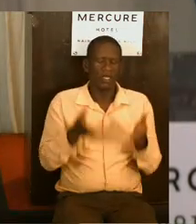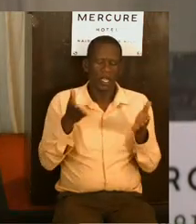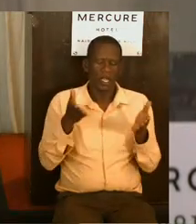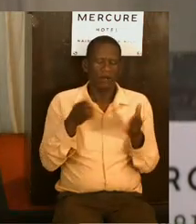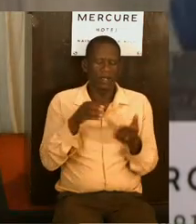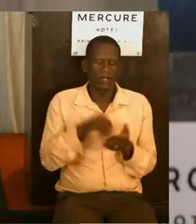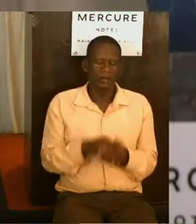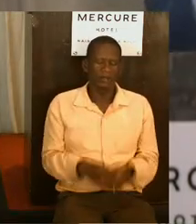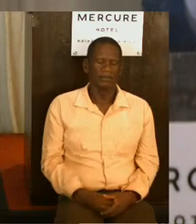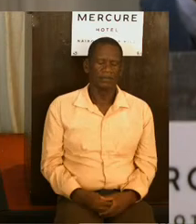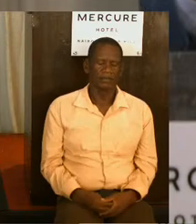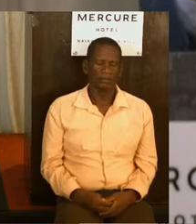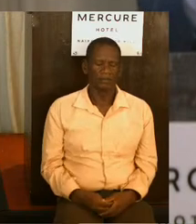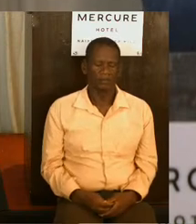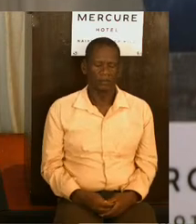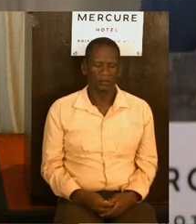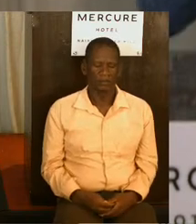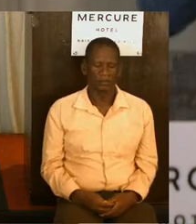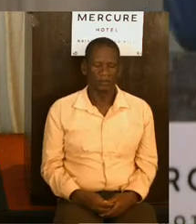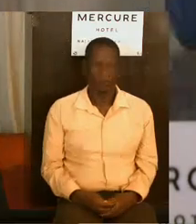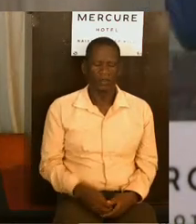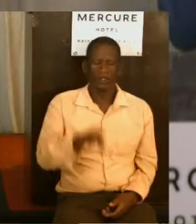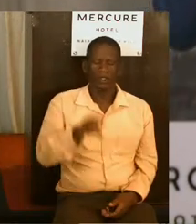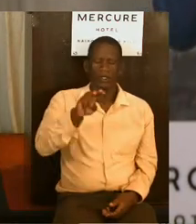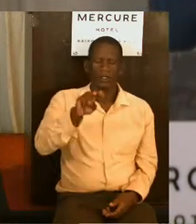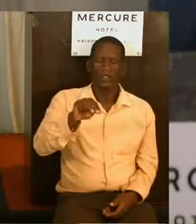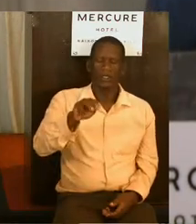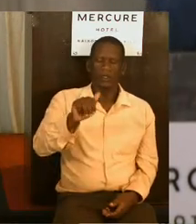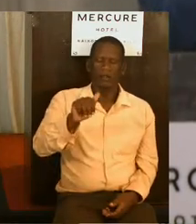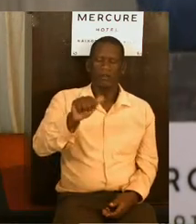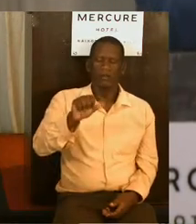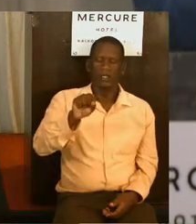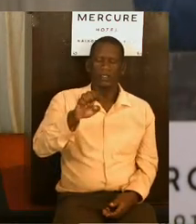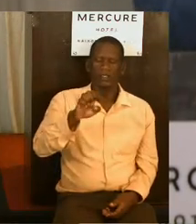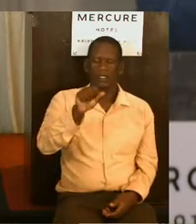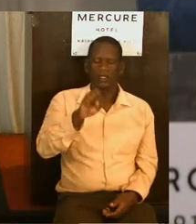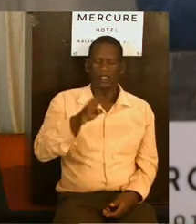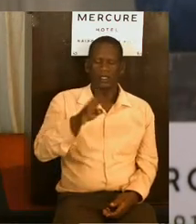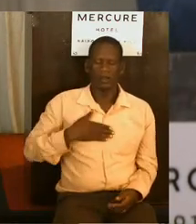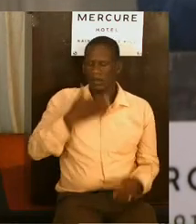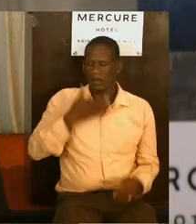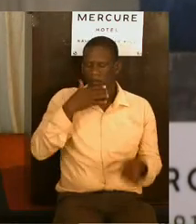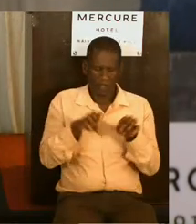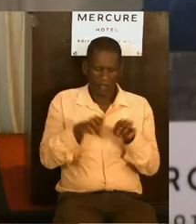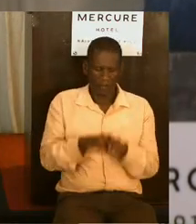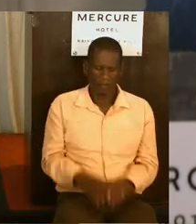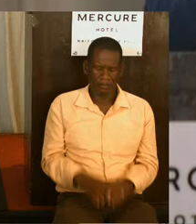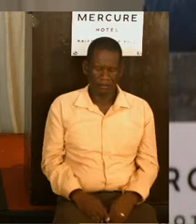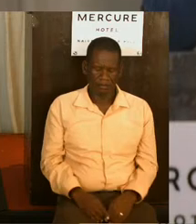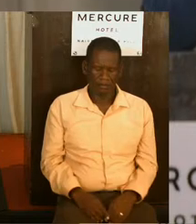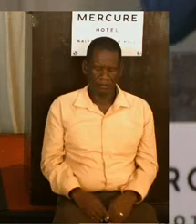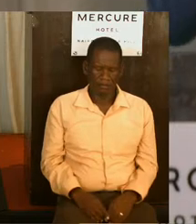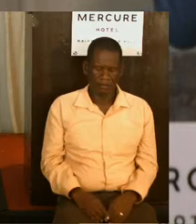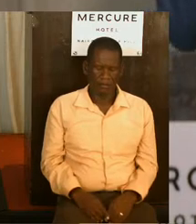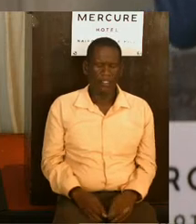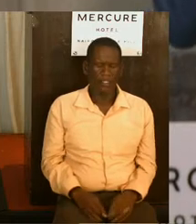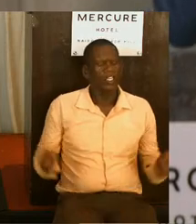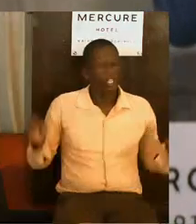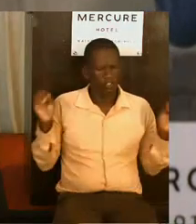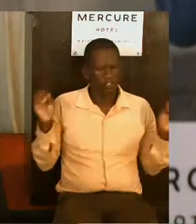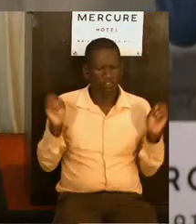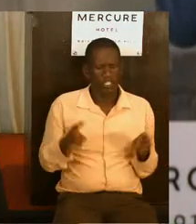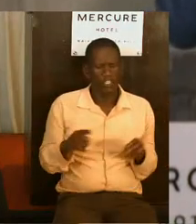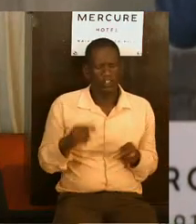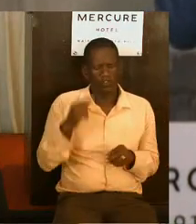uh my younger brother it's it's it's okay